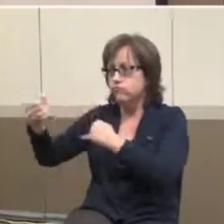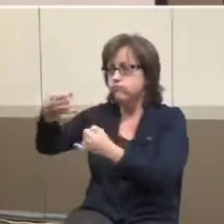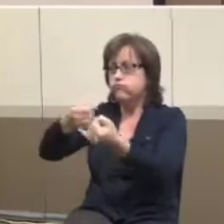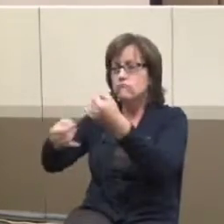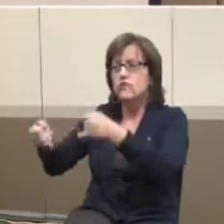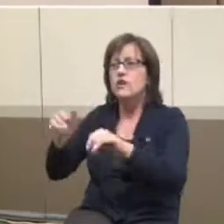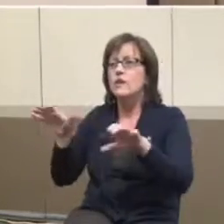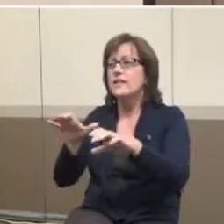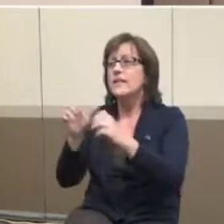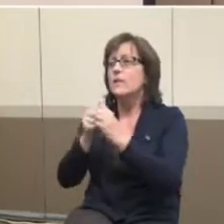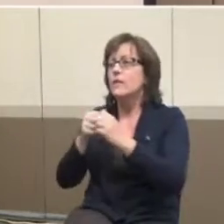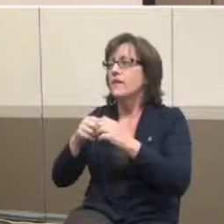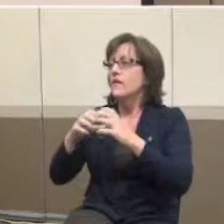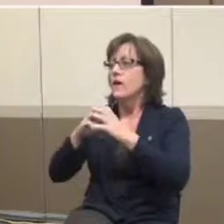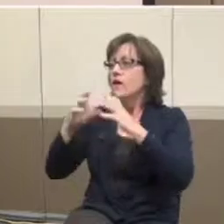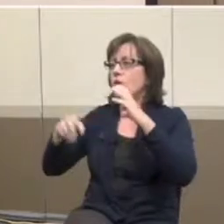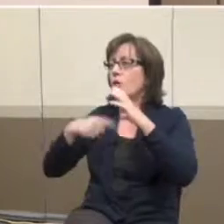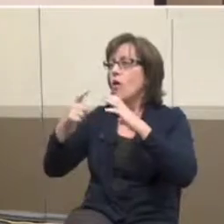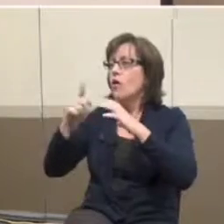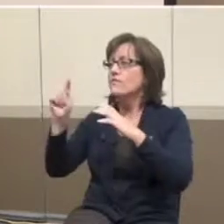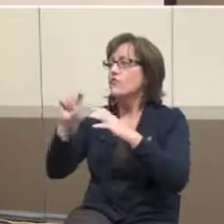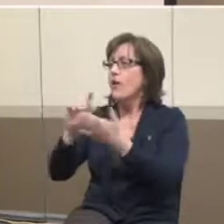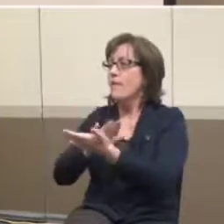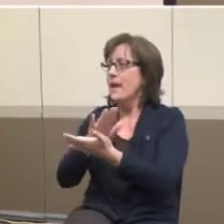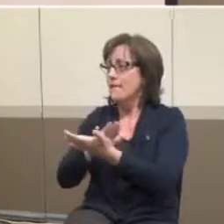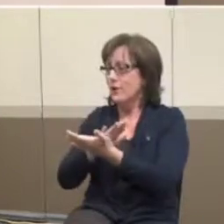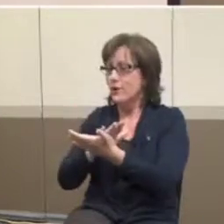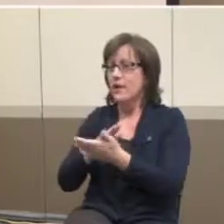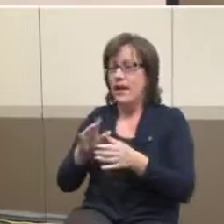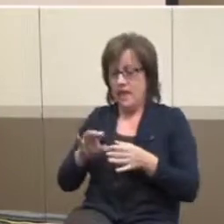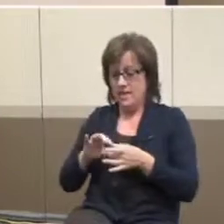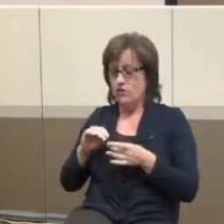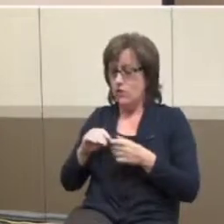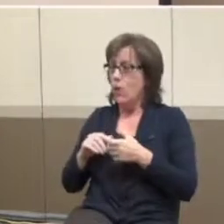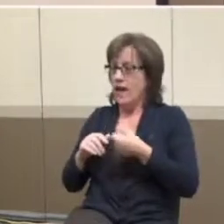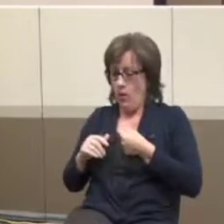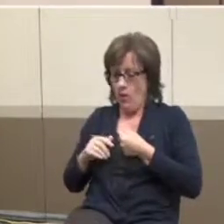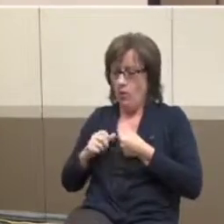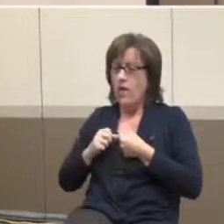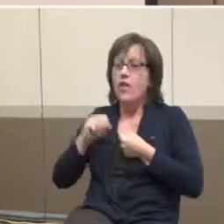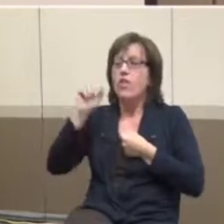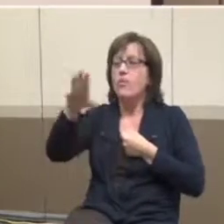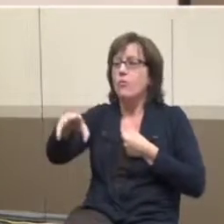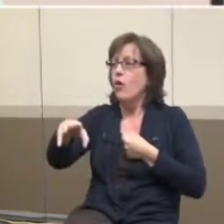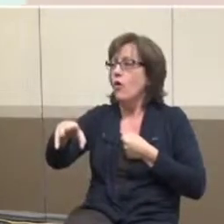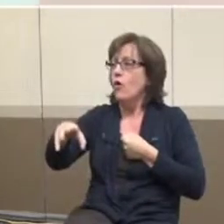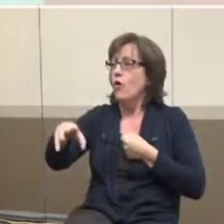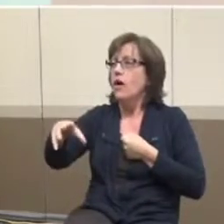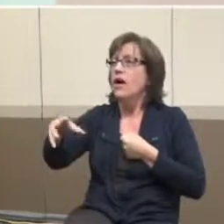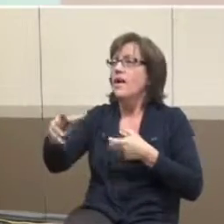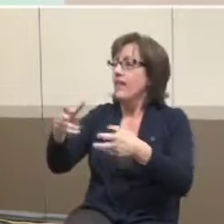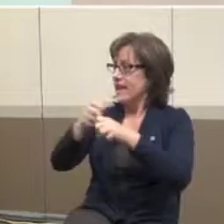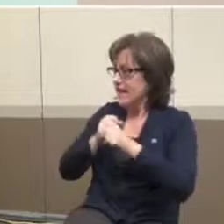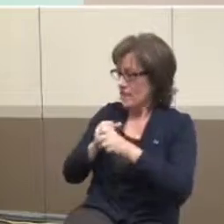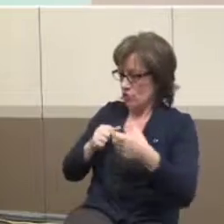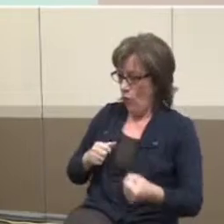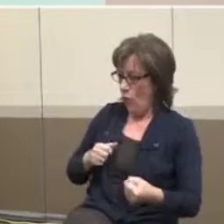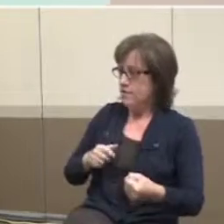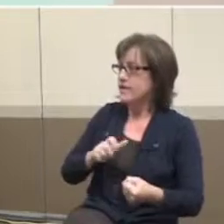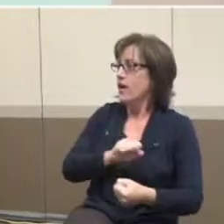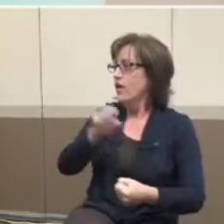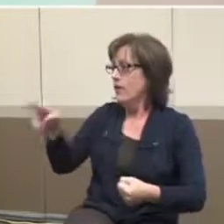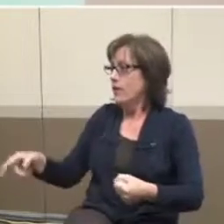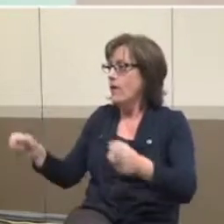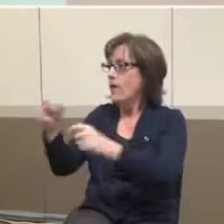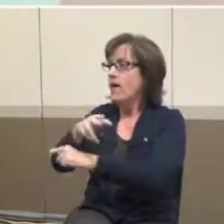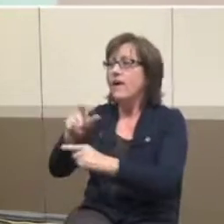we did it with a roll of toilet paper. So I took one end of the toilet paper and I threw it across the circle. We did the exact same activity, and we talked